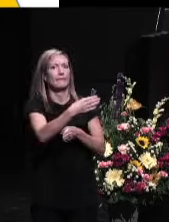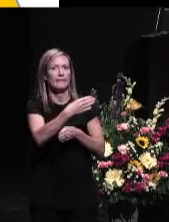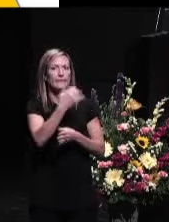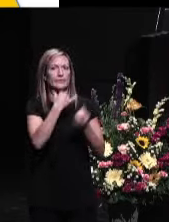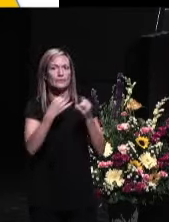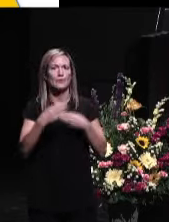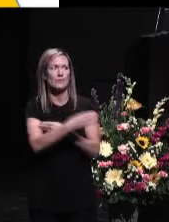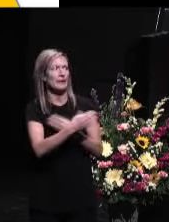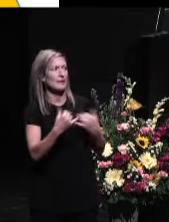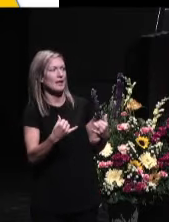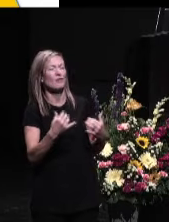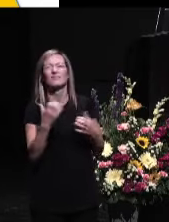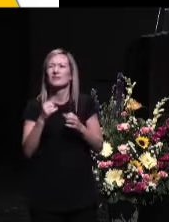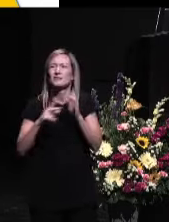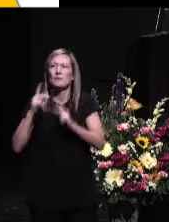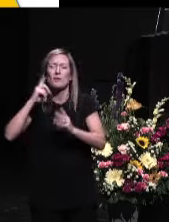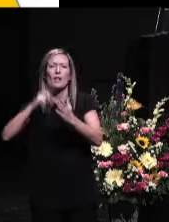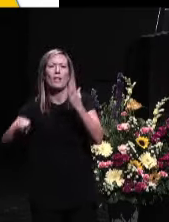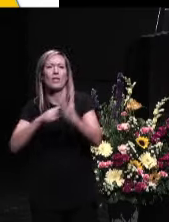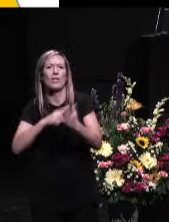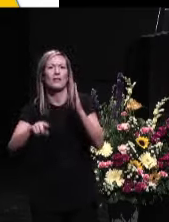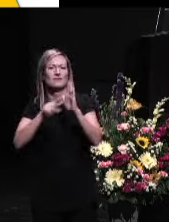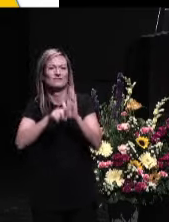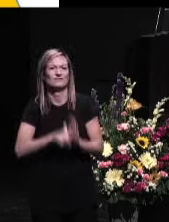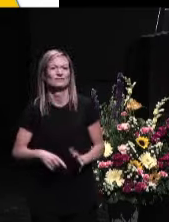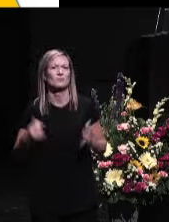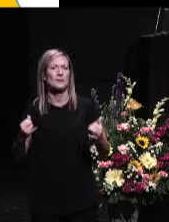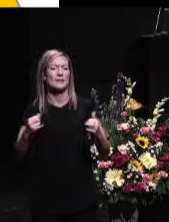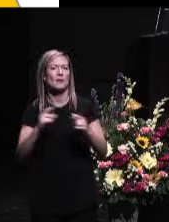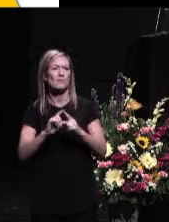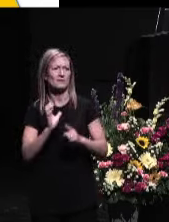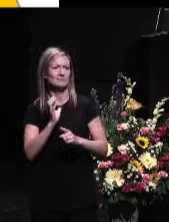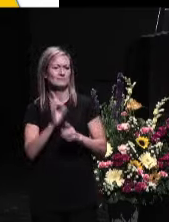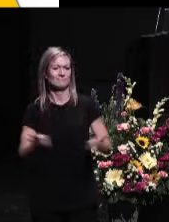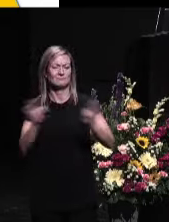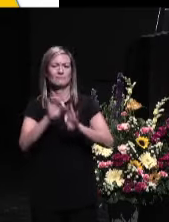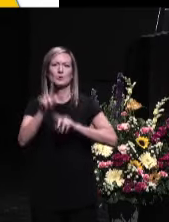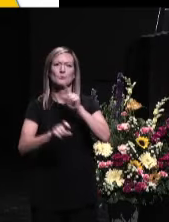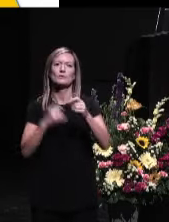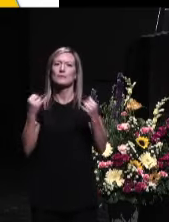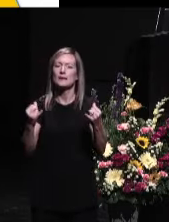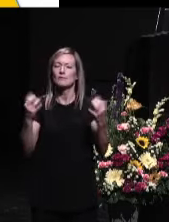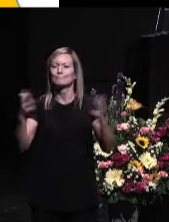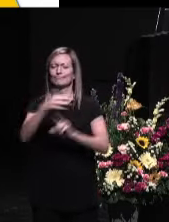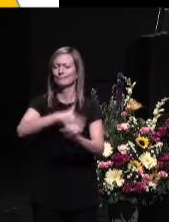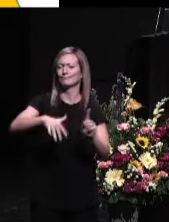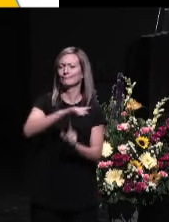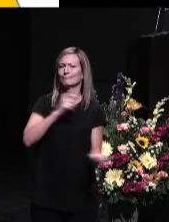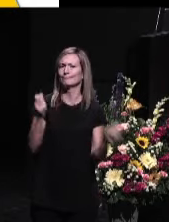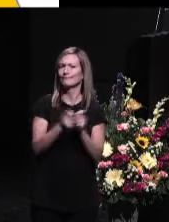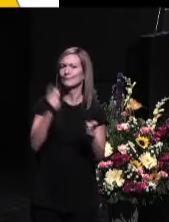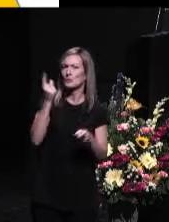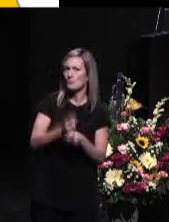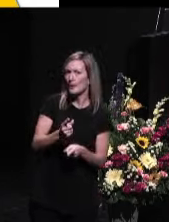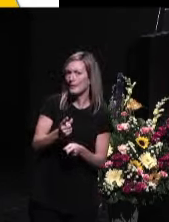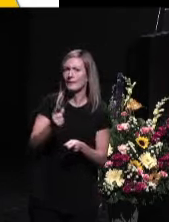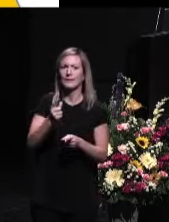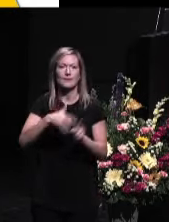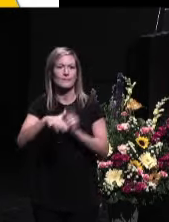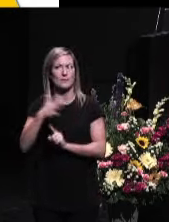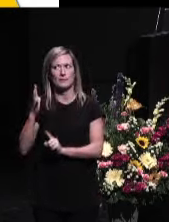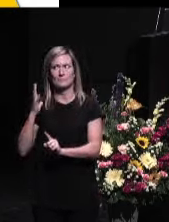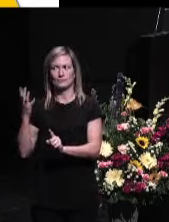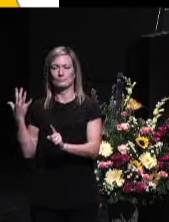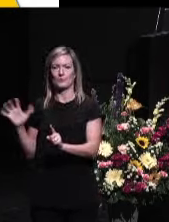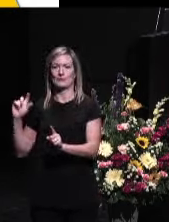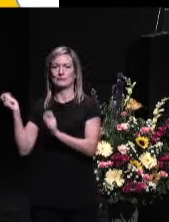view. And the question for all of us to consider is, so our environment is changing. Our environment has changed. Some would argue it